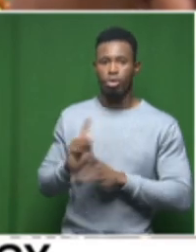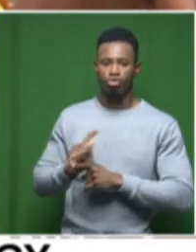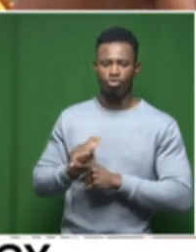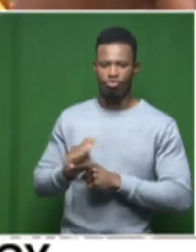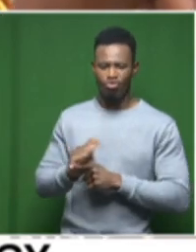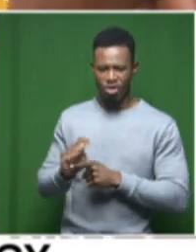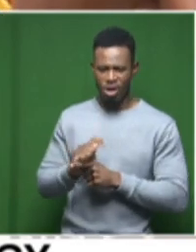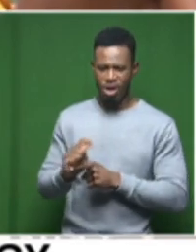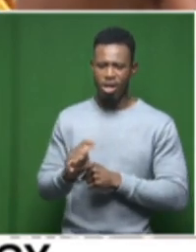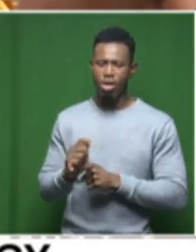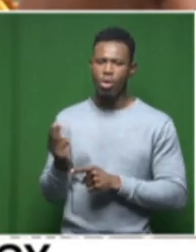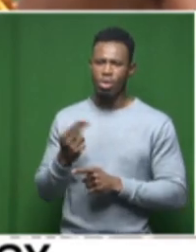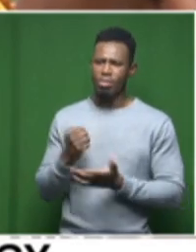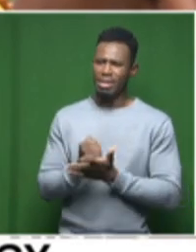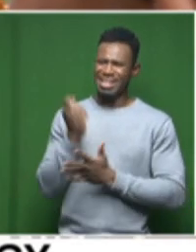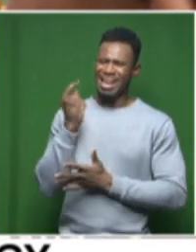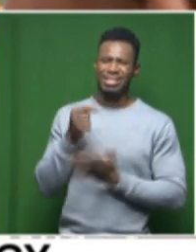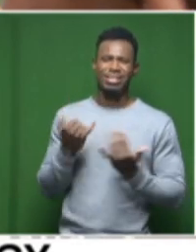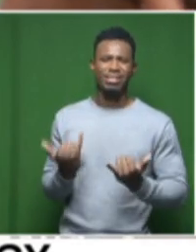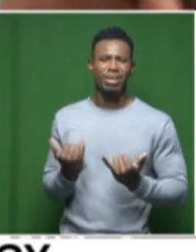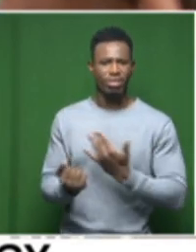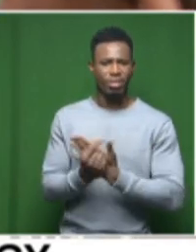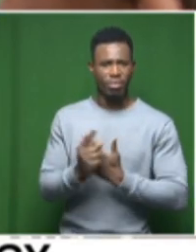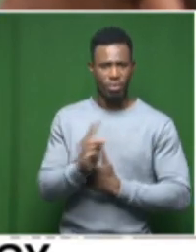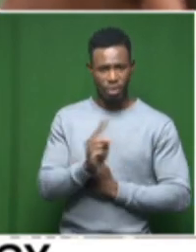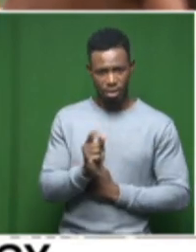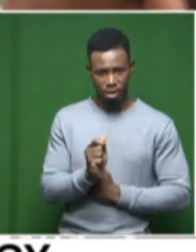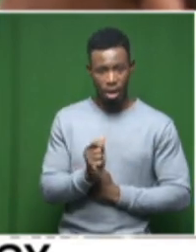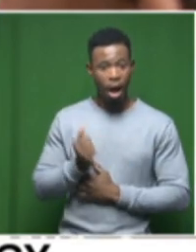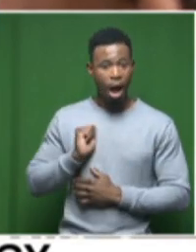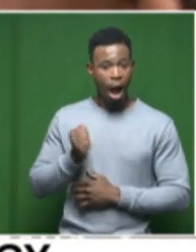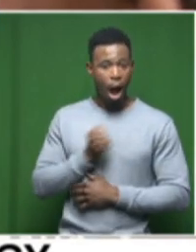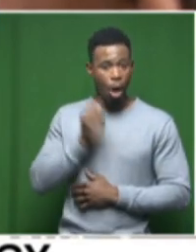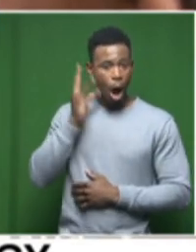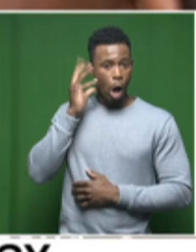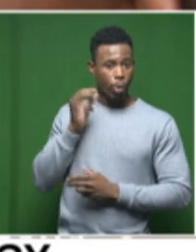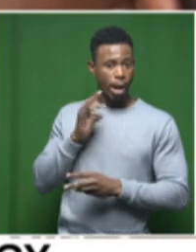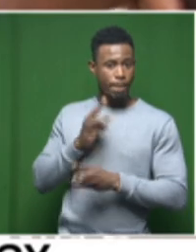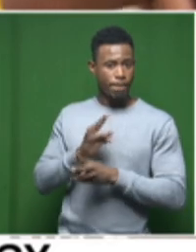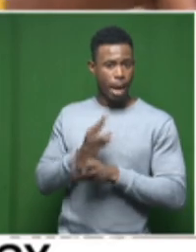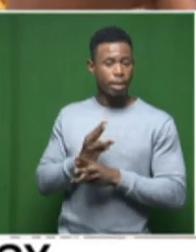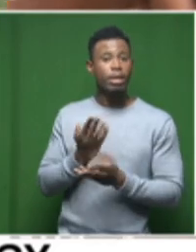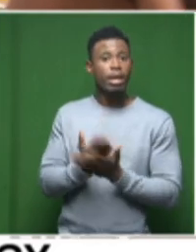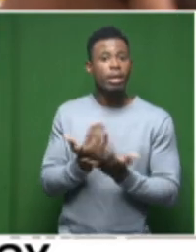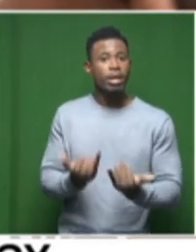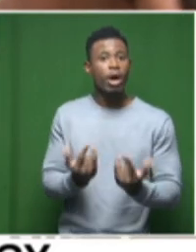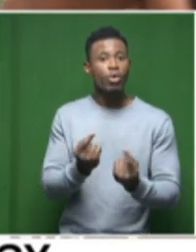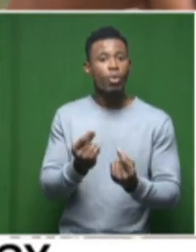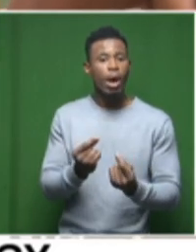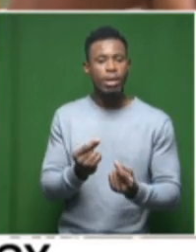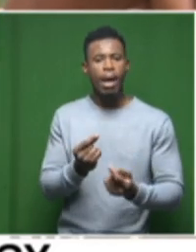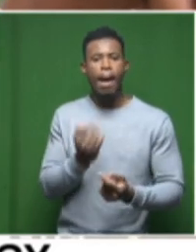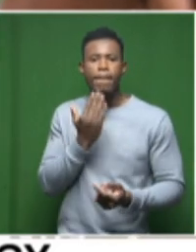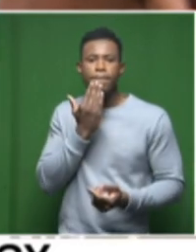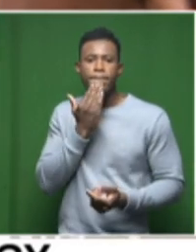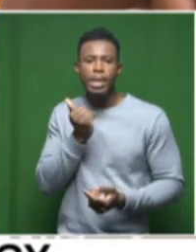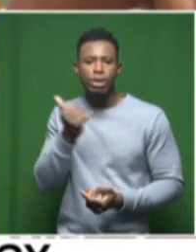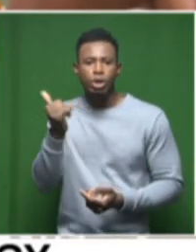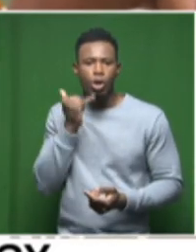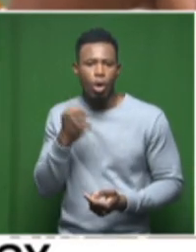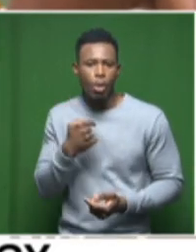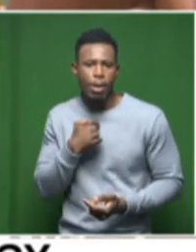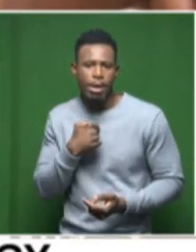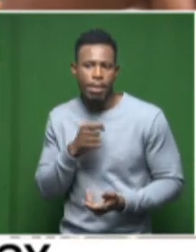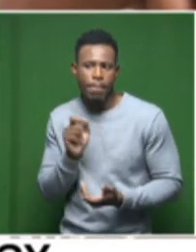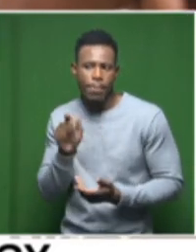understanding the paradigm. I mean, we have our grandmothers that are able to do please call me's, our aunties that are able to